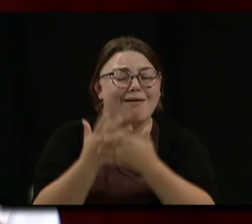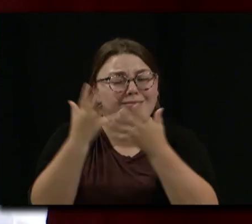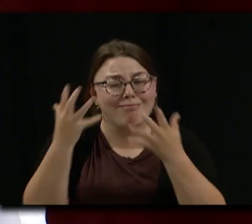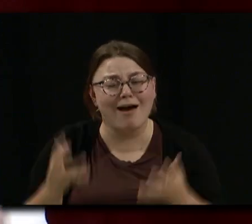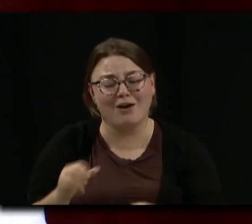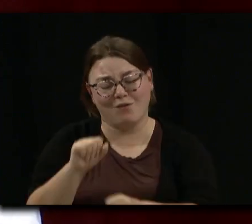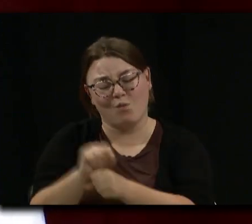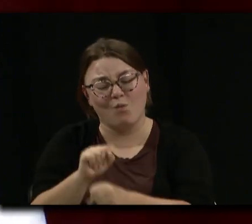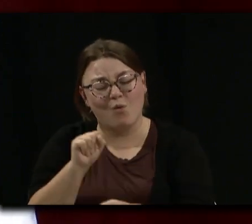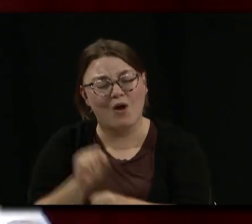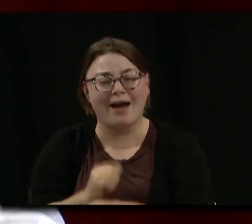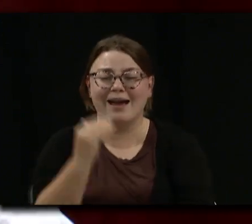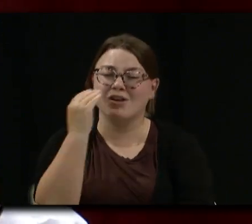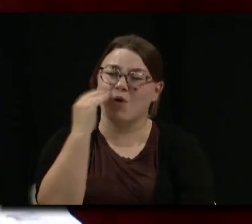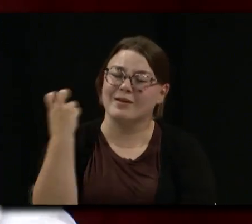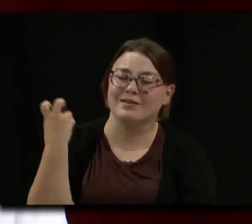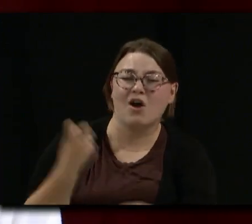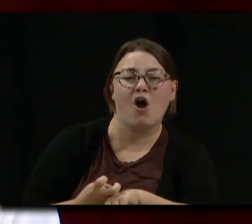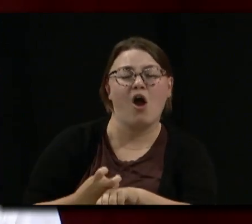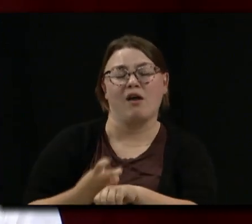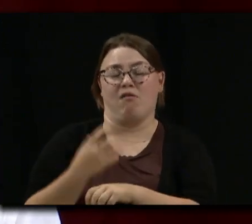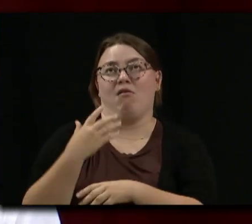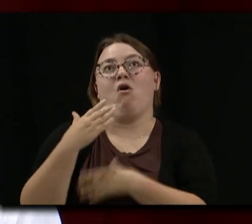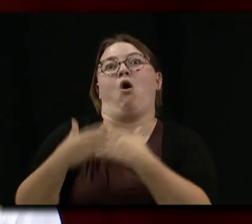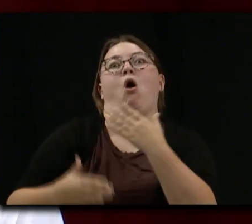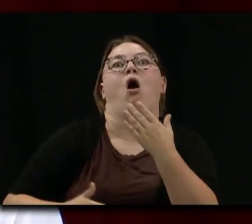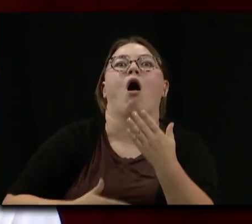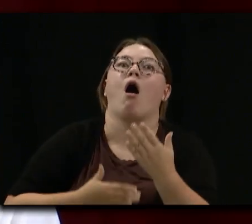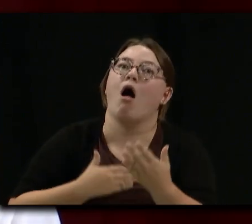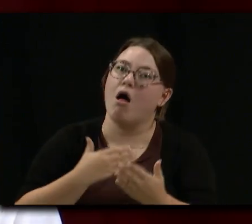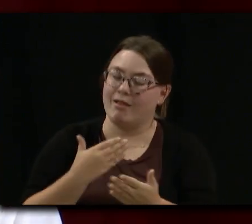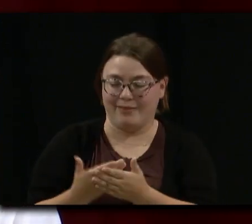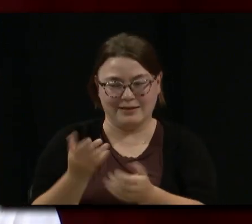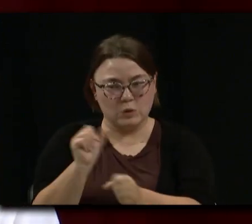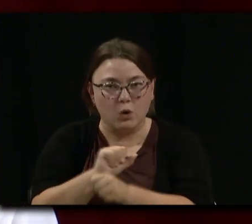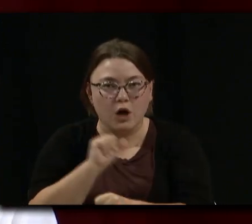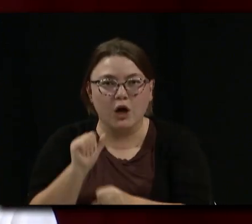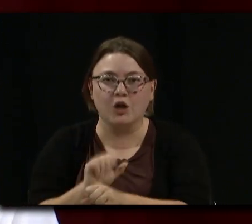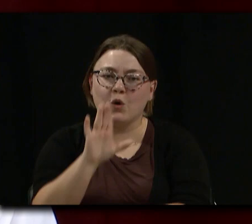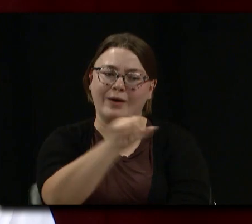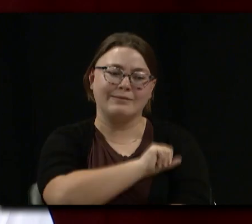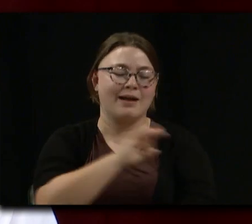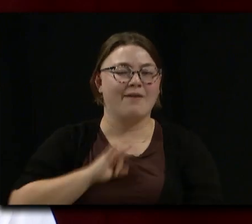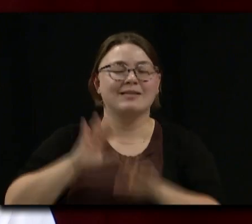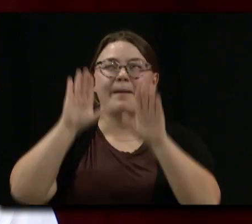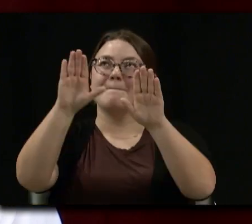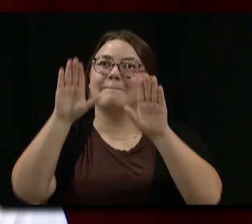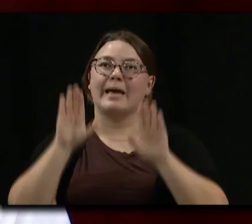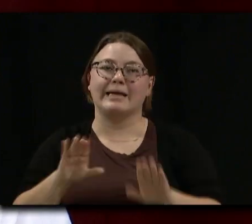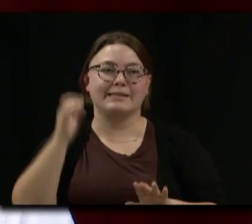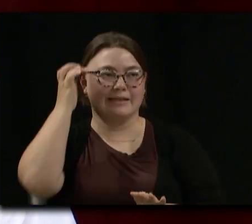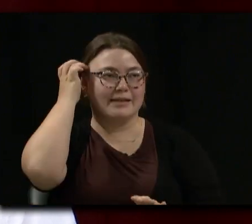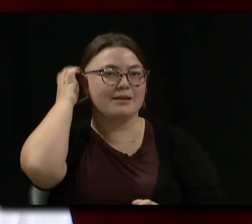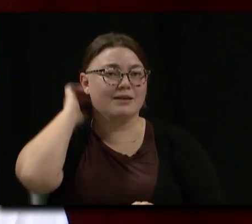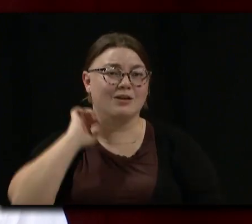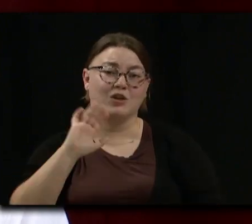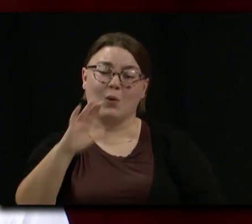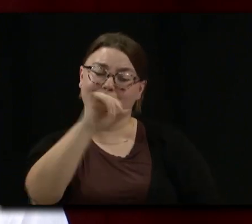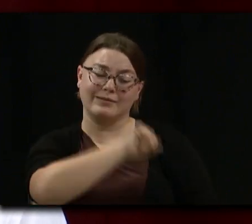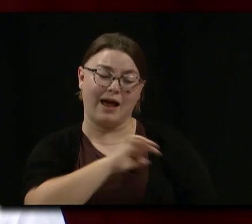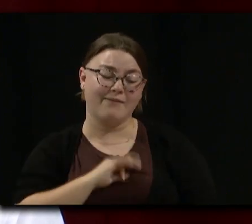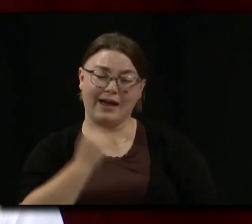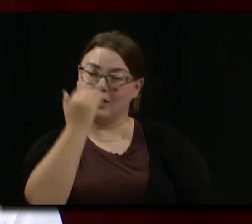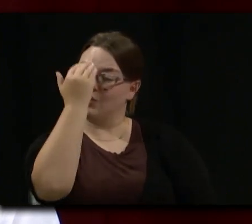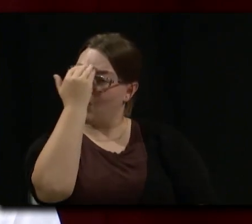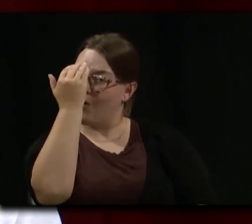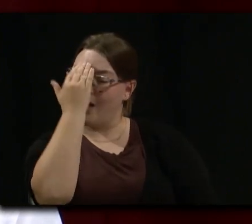hard to sort of manage all of the juggling that's going on. Your staff is amazing. Some of them I know, so I certainly appreciate the work